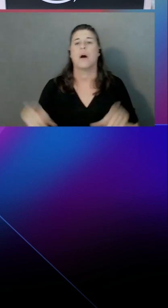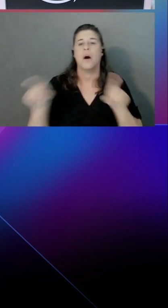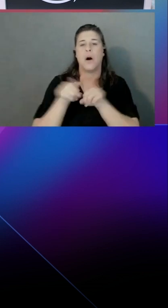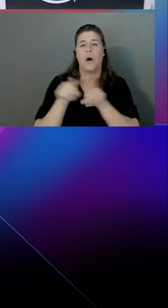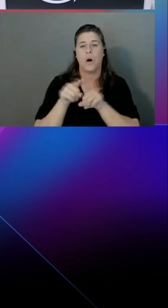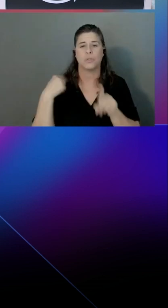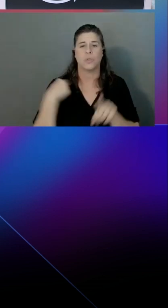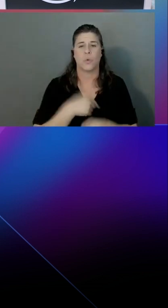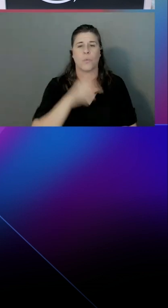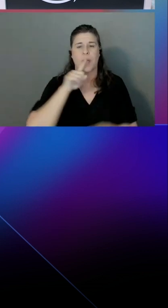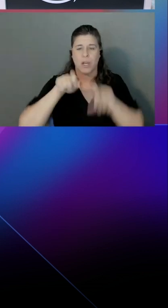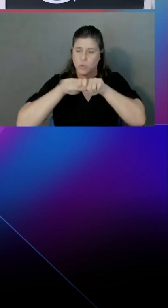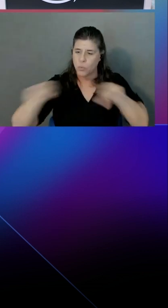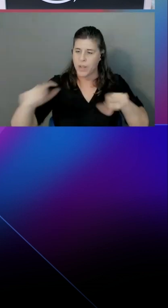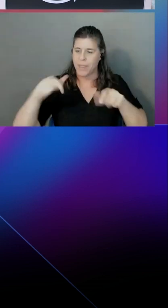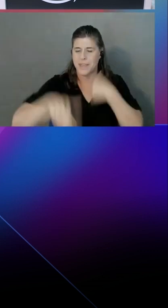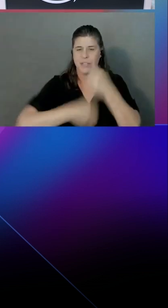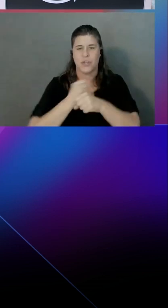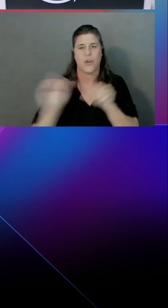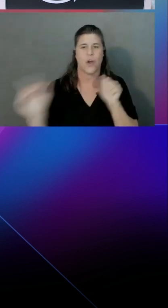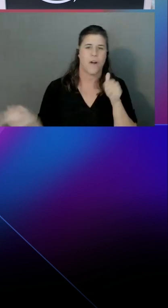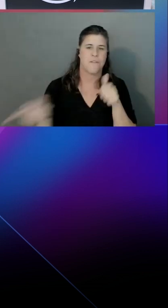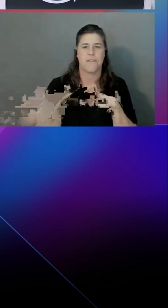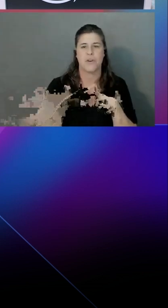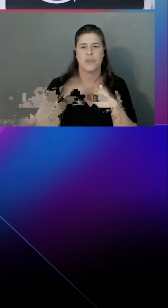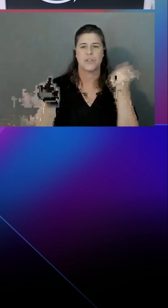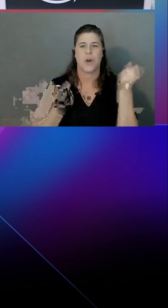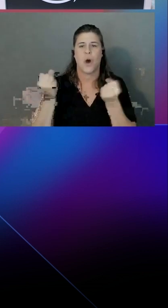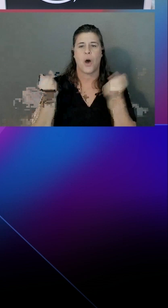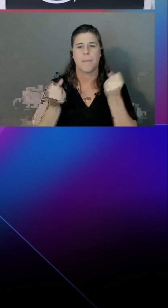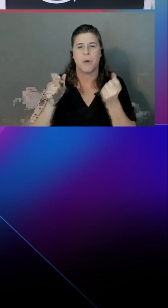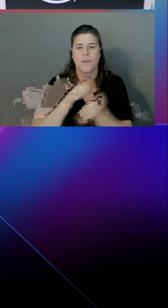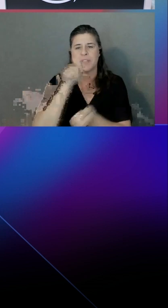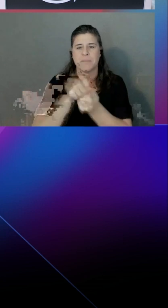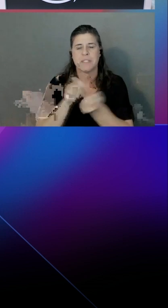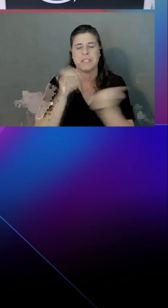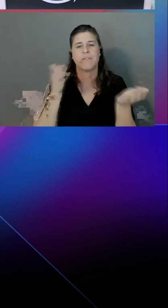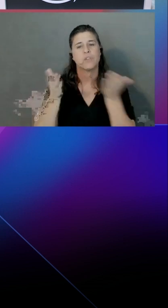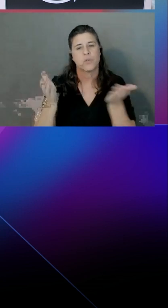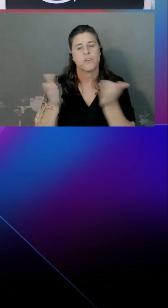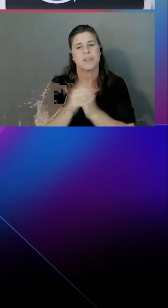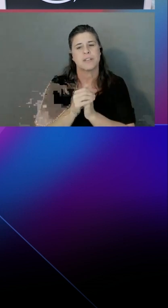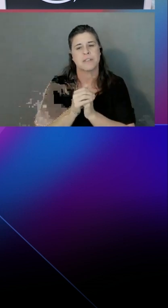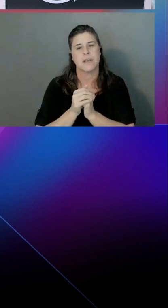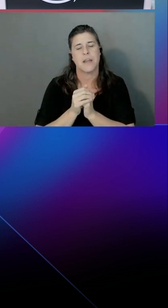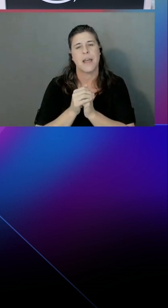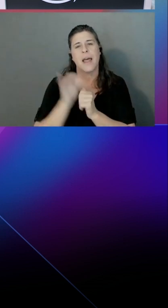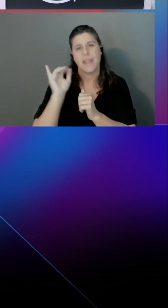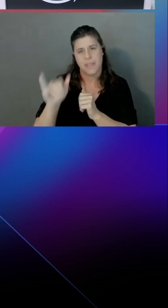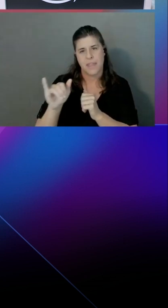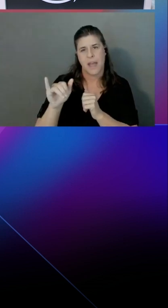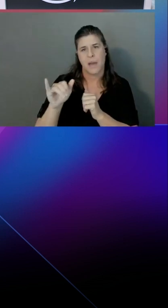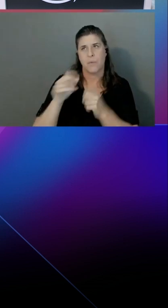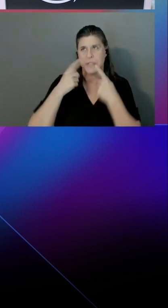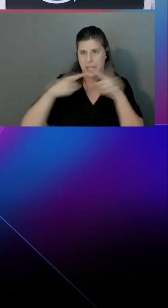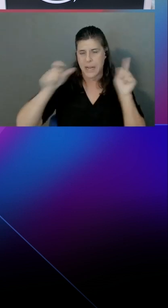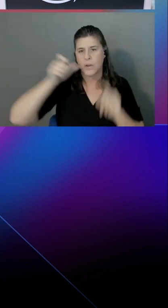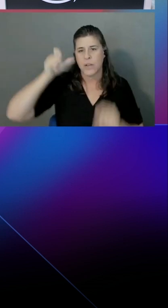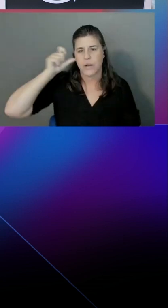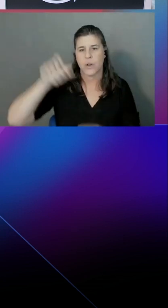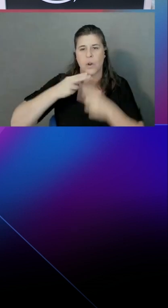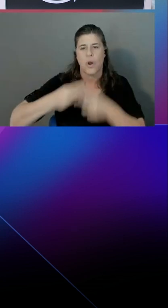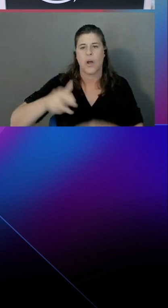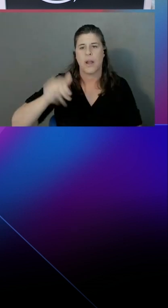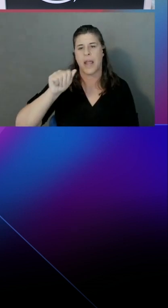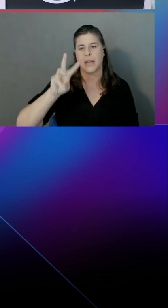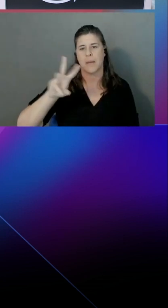this year our first automotive specific service, and that was announced yesterday. It's called AWS IoT